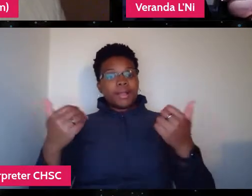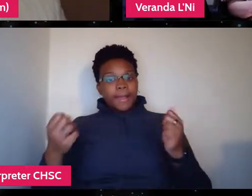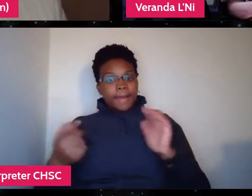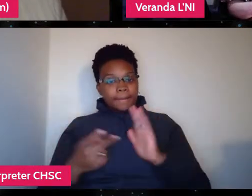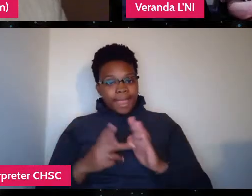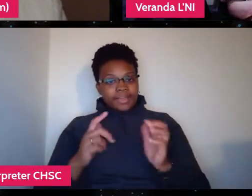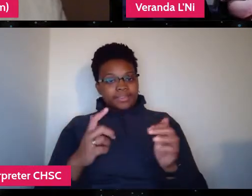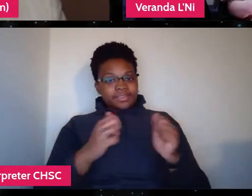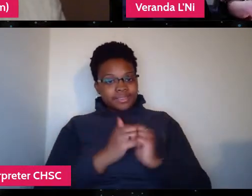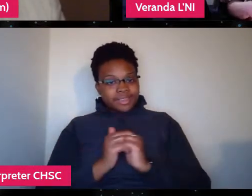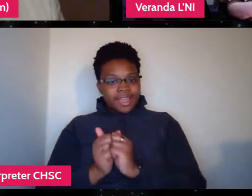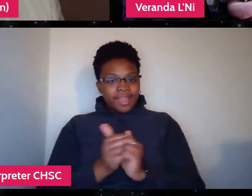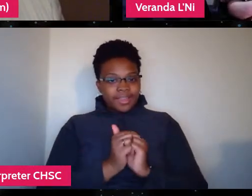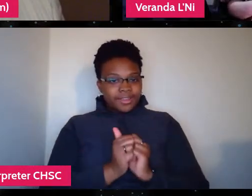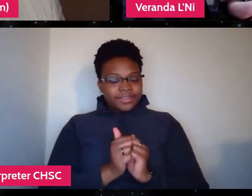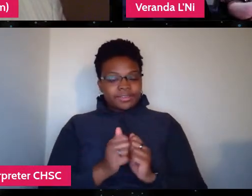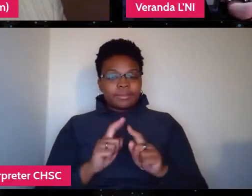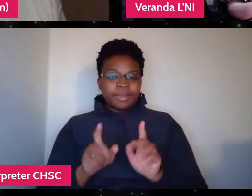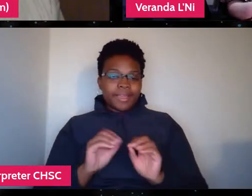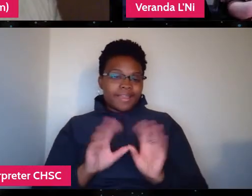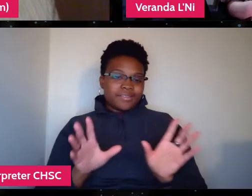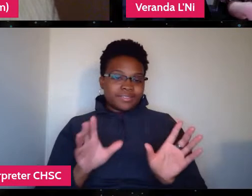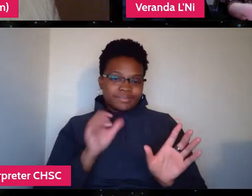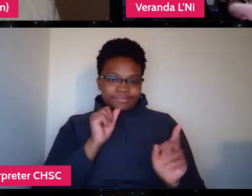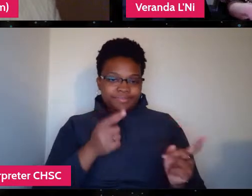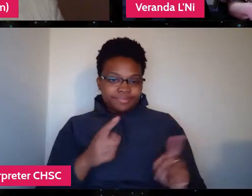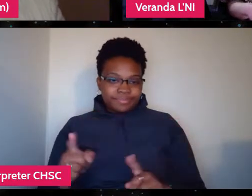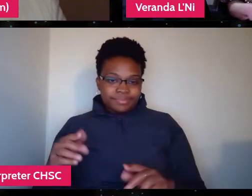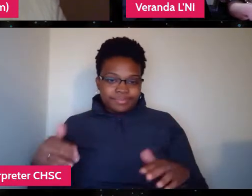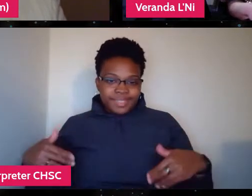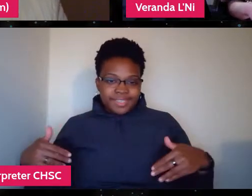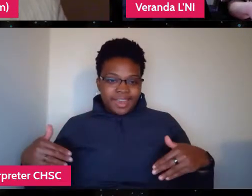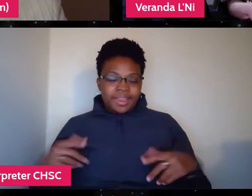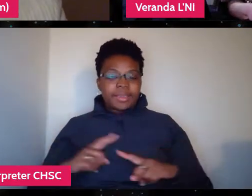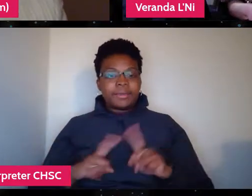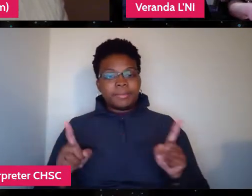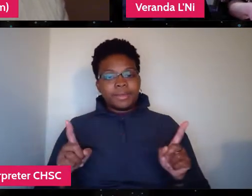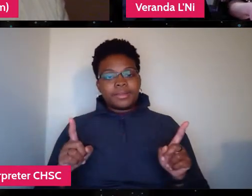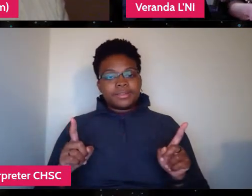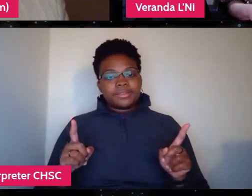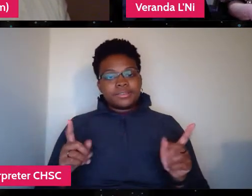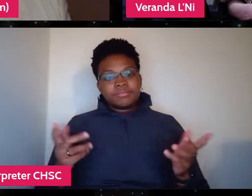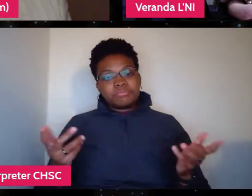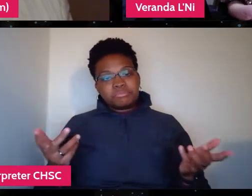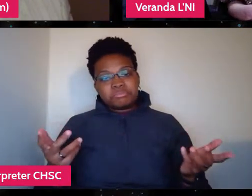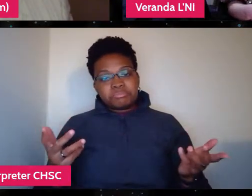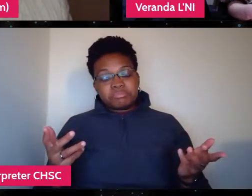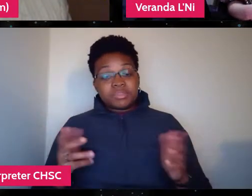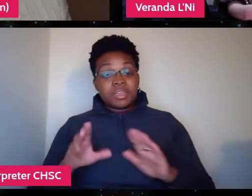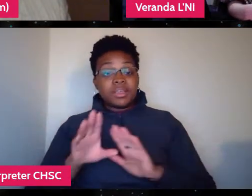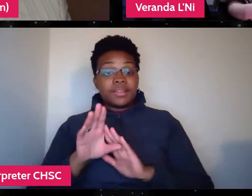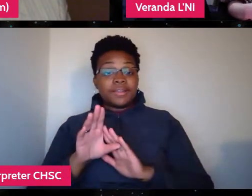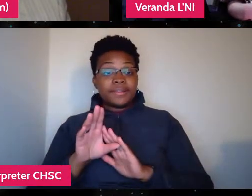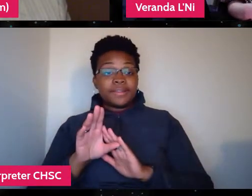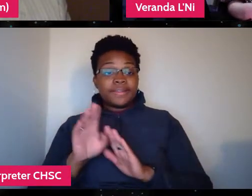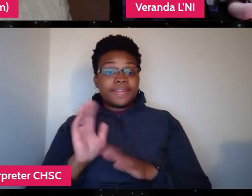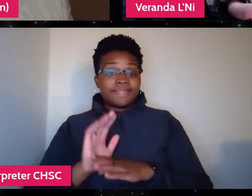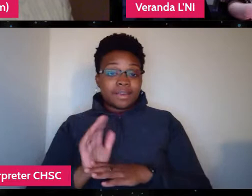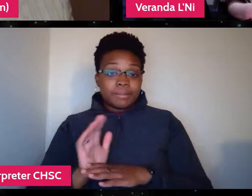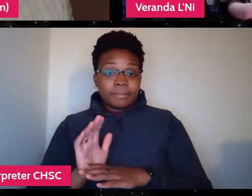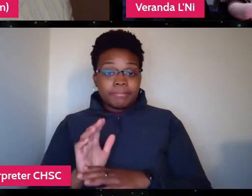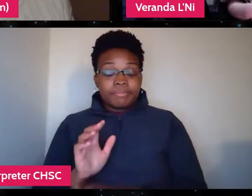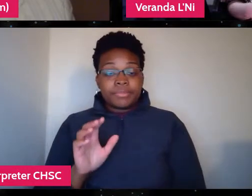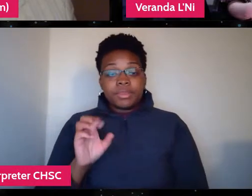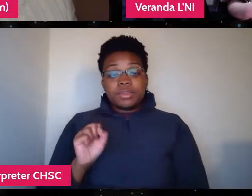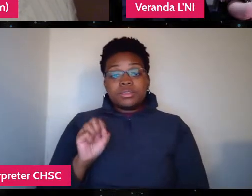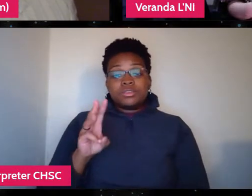together, you know, but obviously that's not happening yet. But, the film is, Swan Song